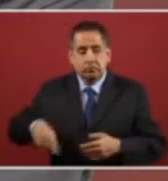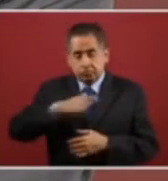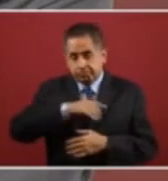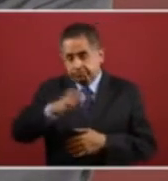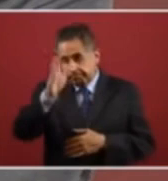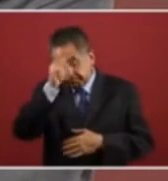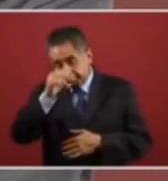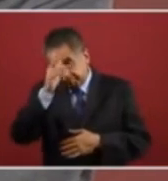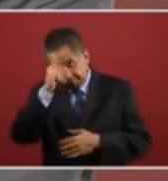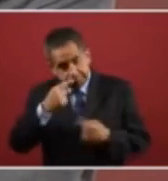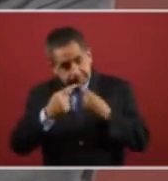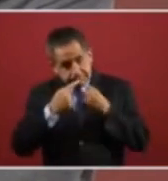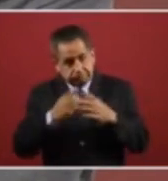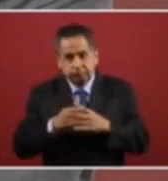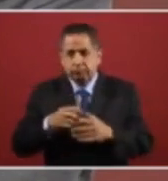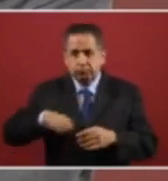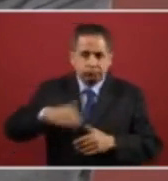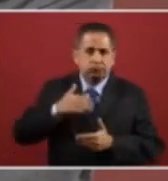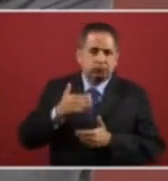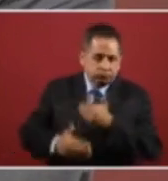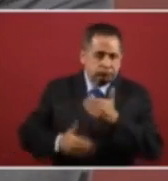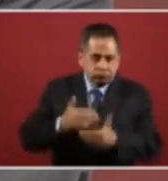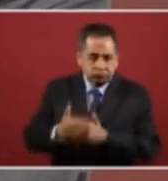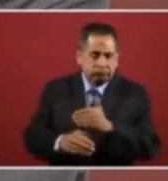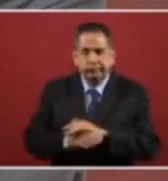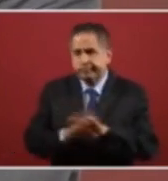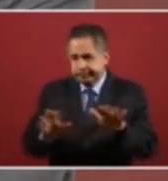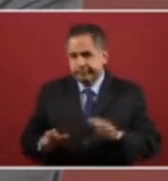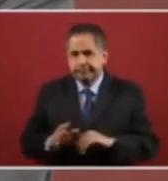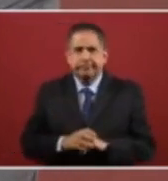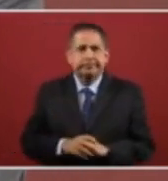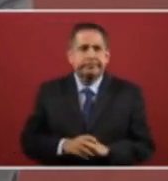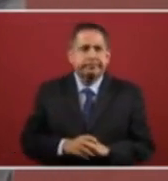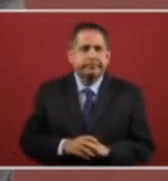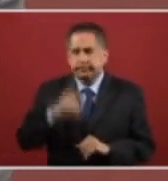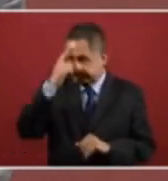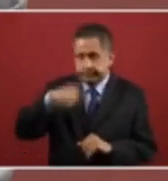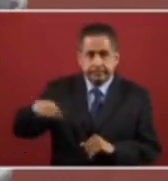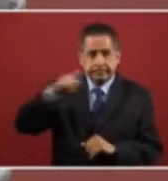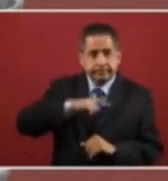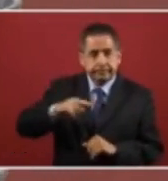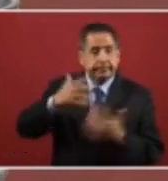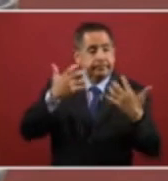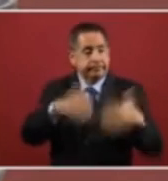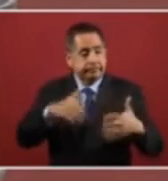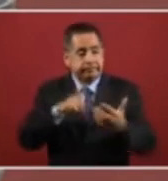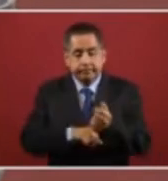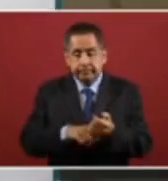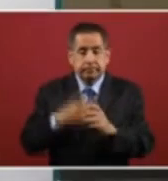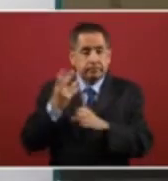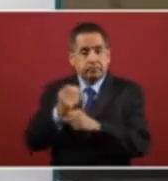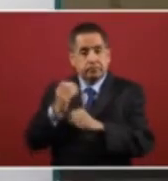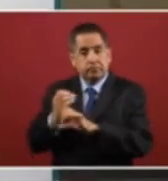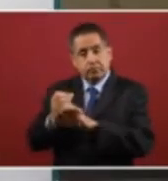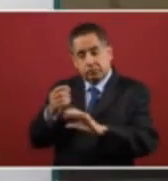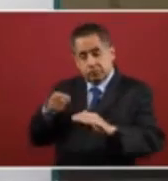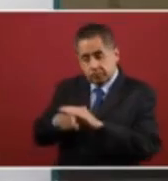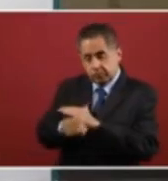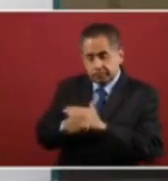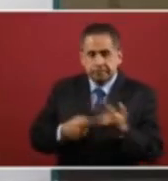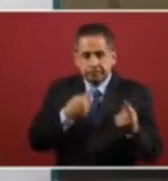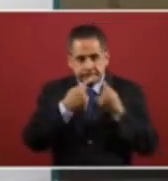But now we're coming to agreements, and we're advancing in coming to agreements with the companies that constructed the